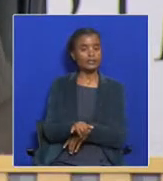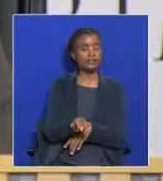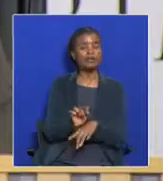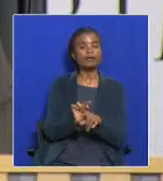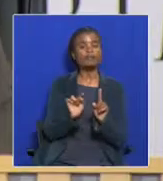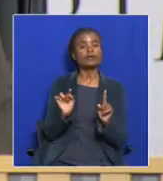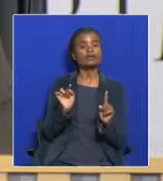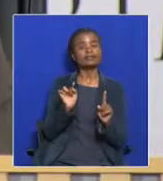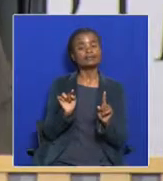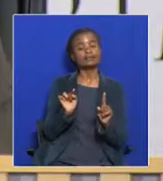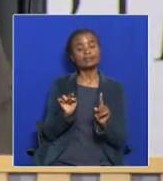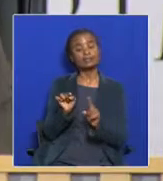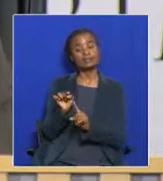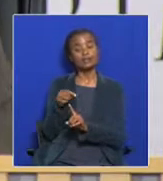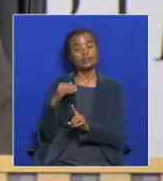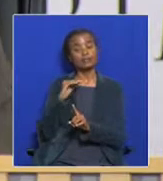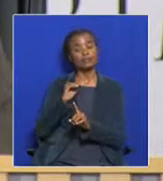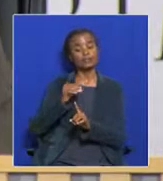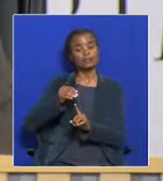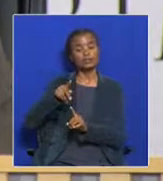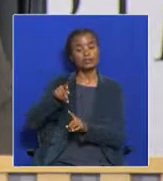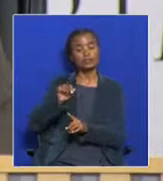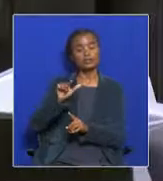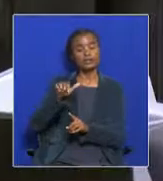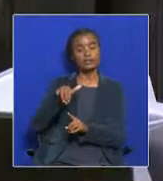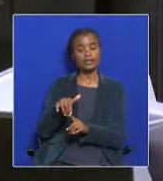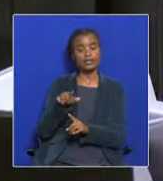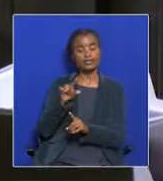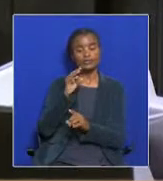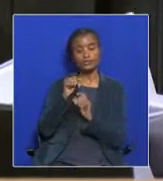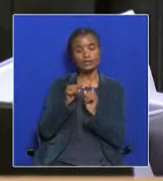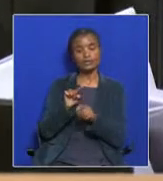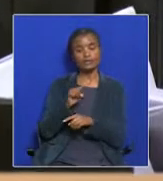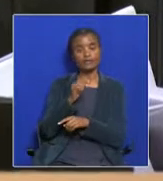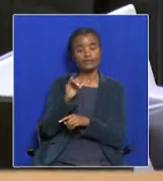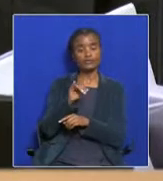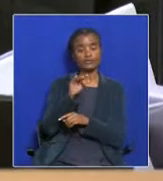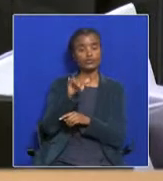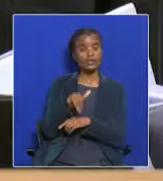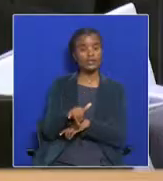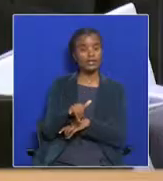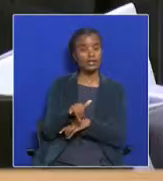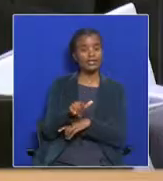says anything about the 1st of July is in the statement taken by you.